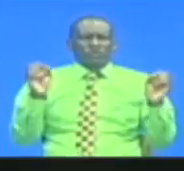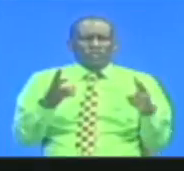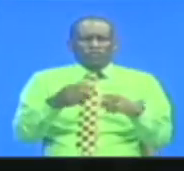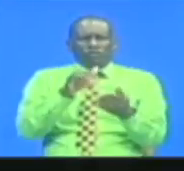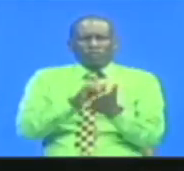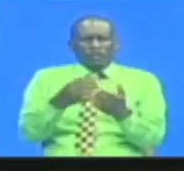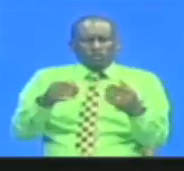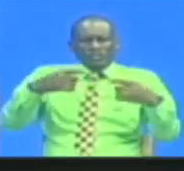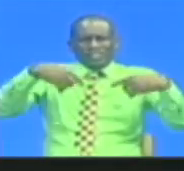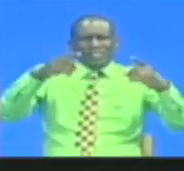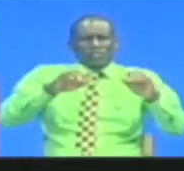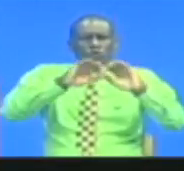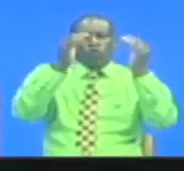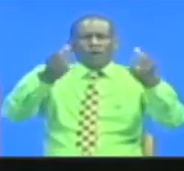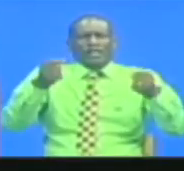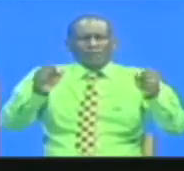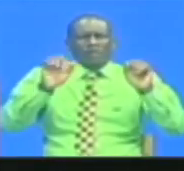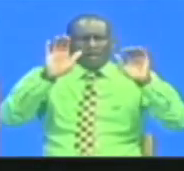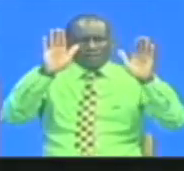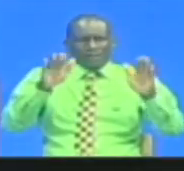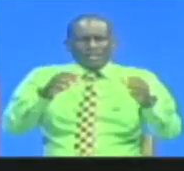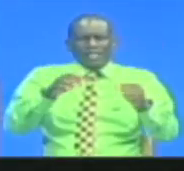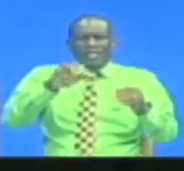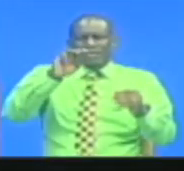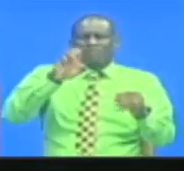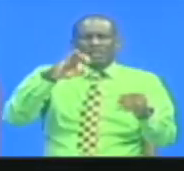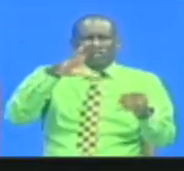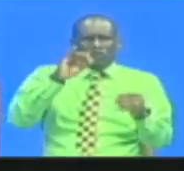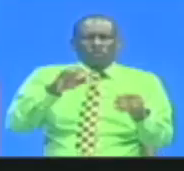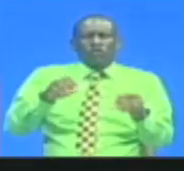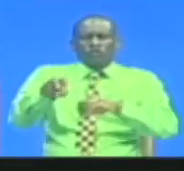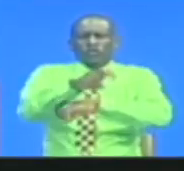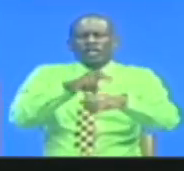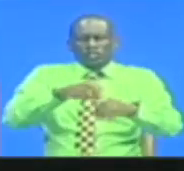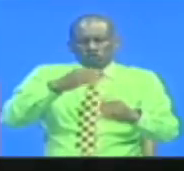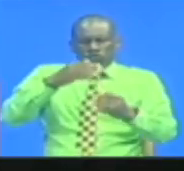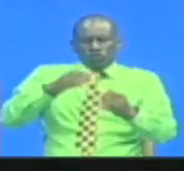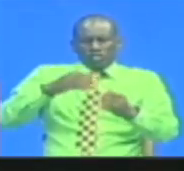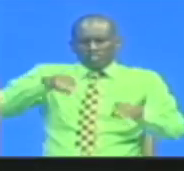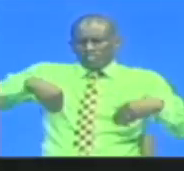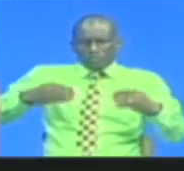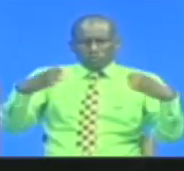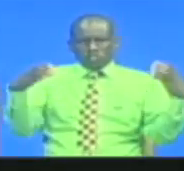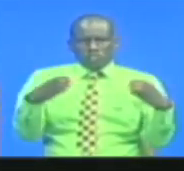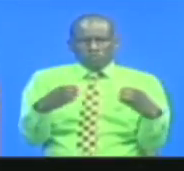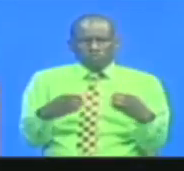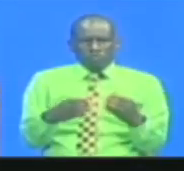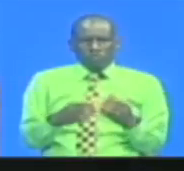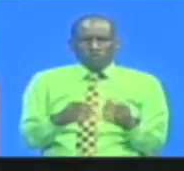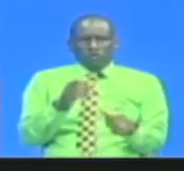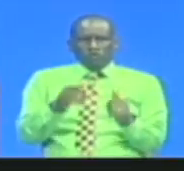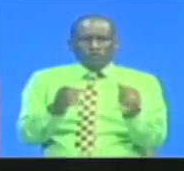to a successful World Cup campaign in Mexico for the national amputee team that saw them finish 12th in the